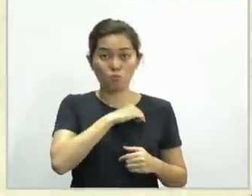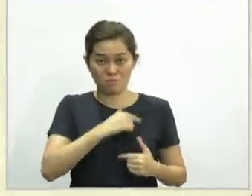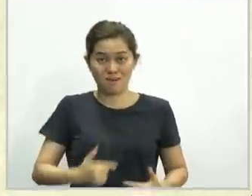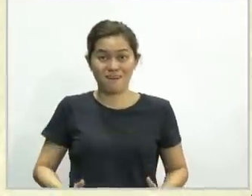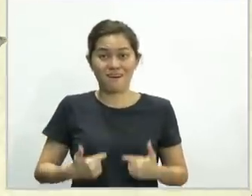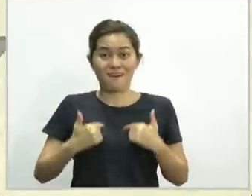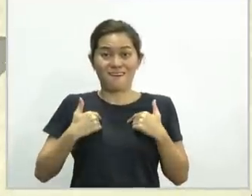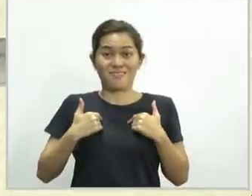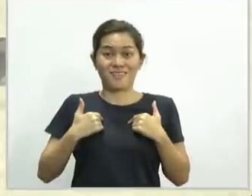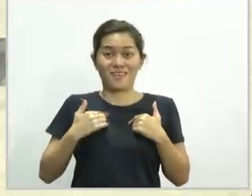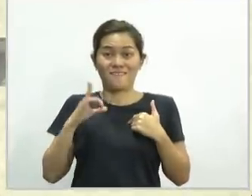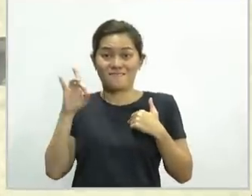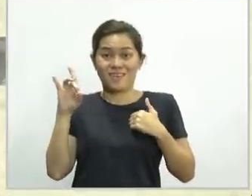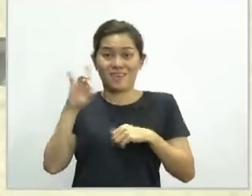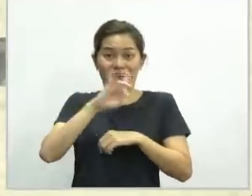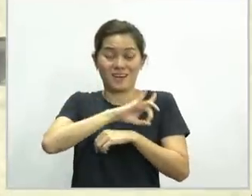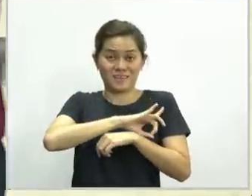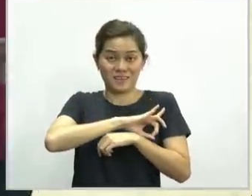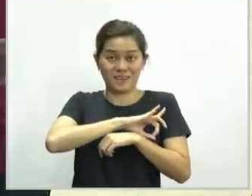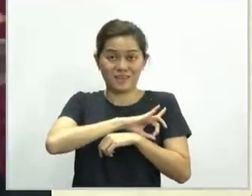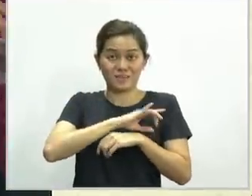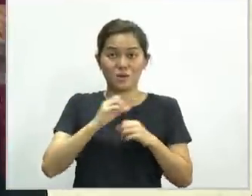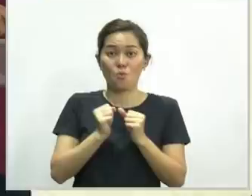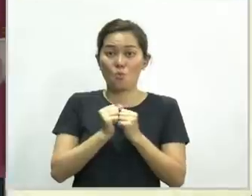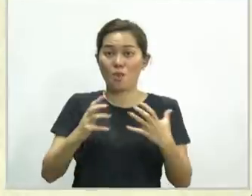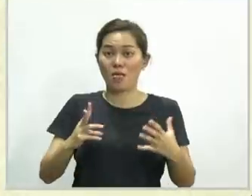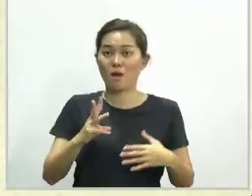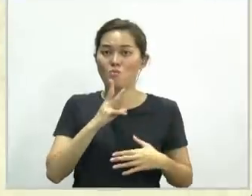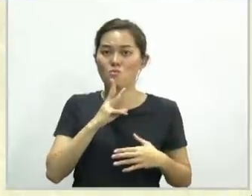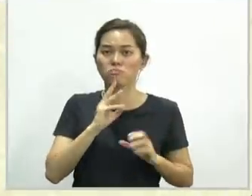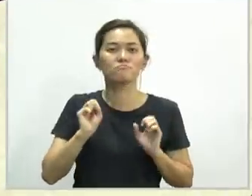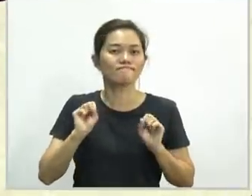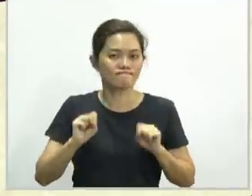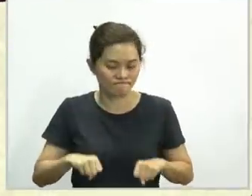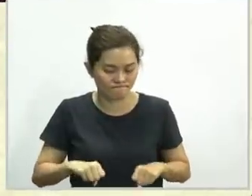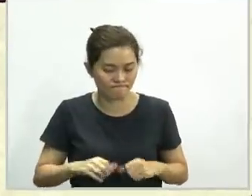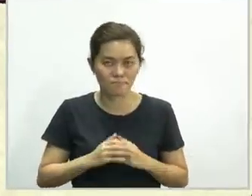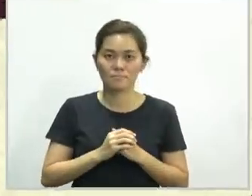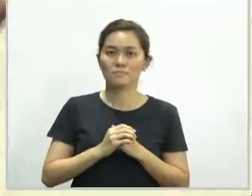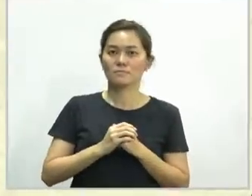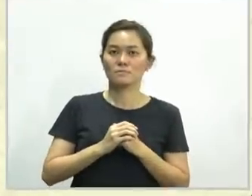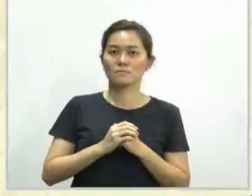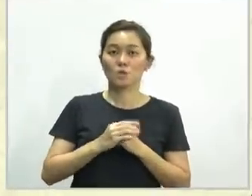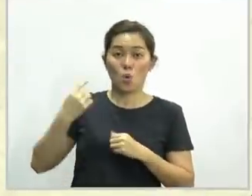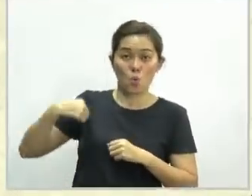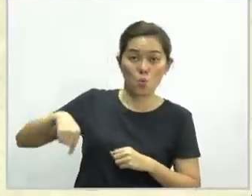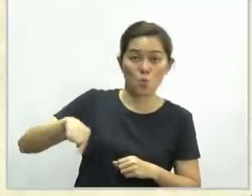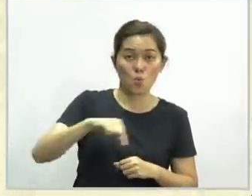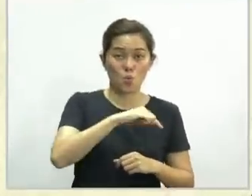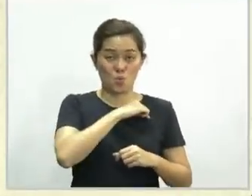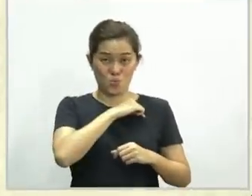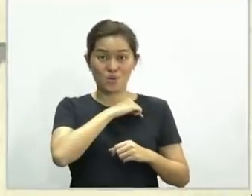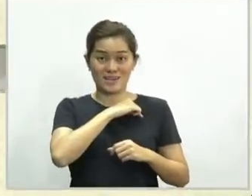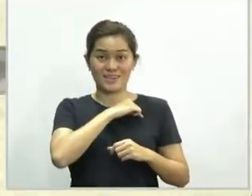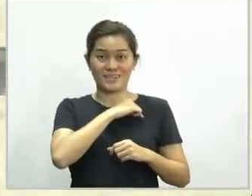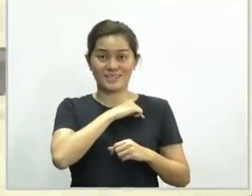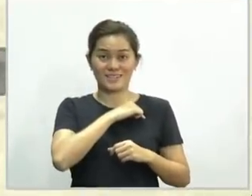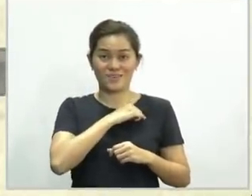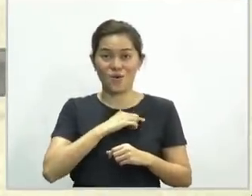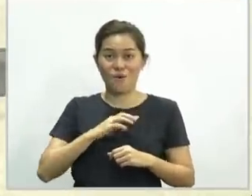for 8 days without water. We can live